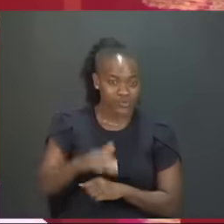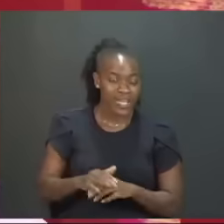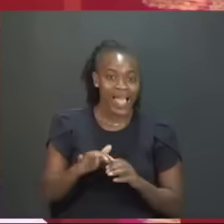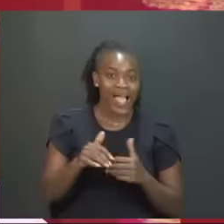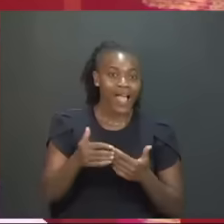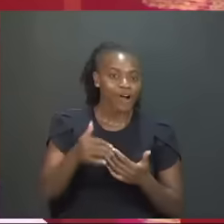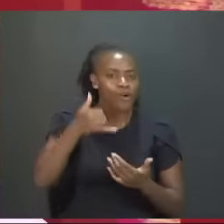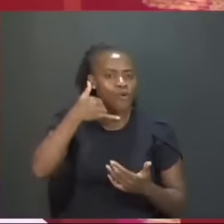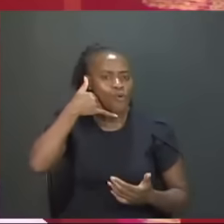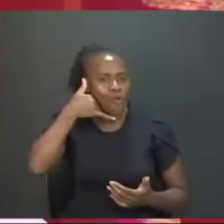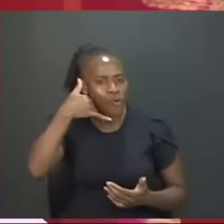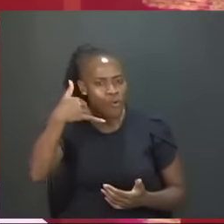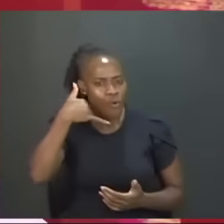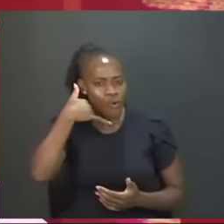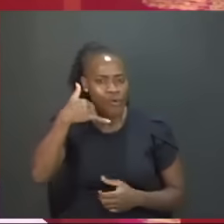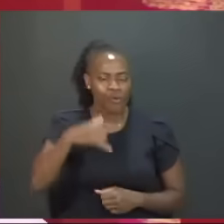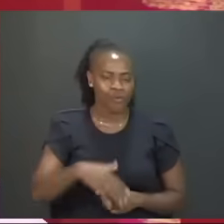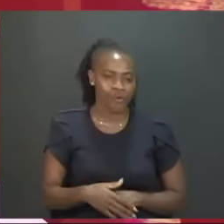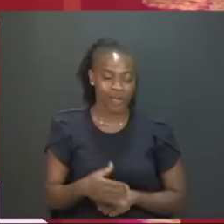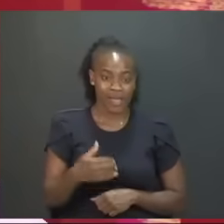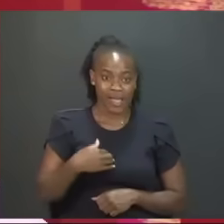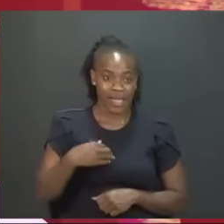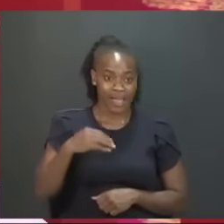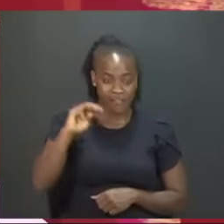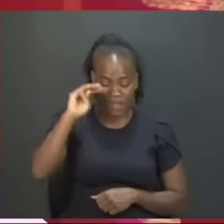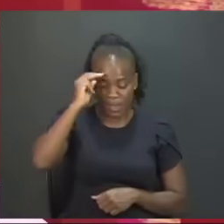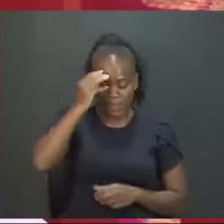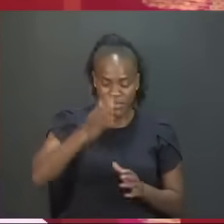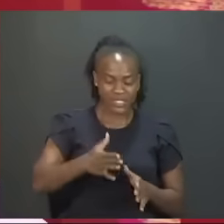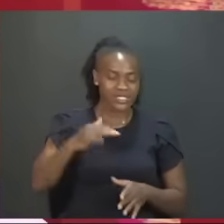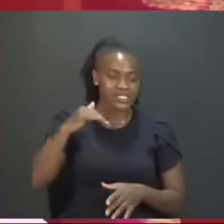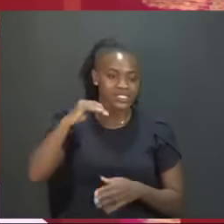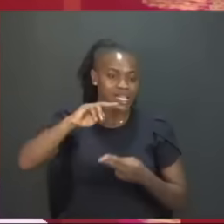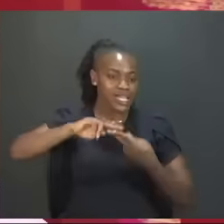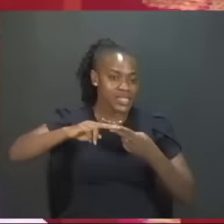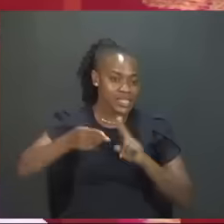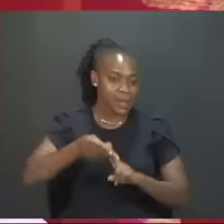minister, because they have the numbers of the ministers. How